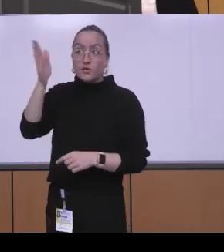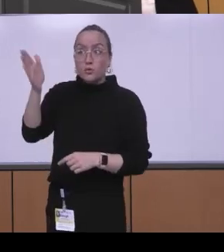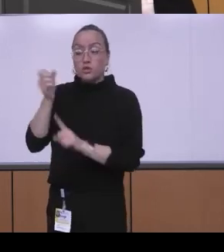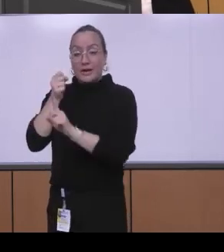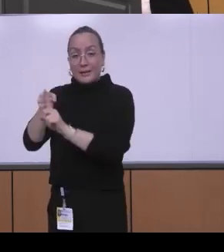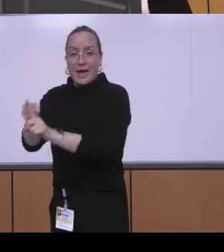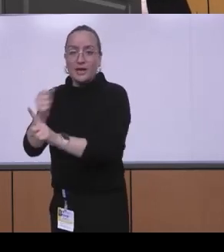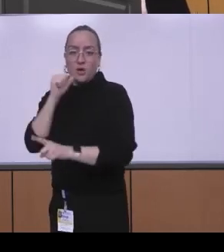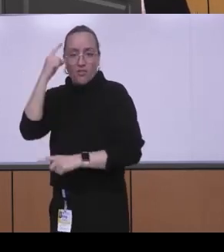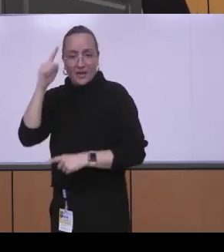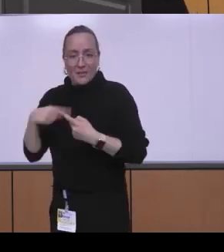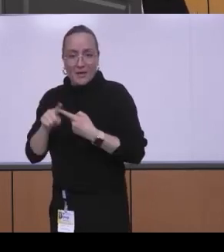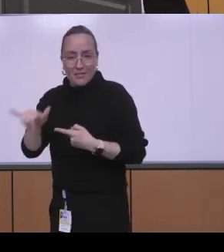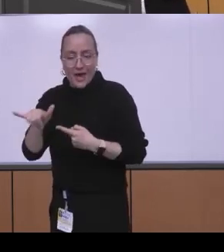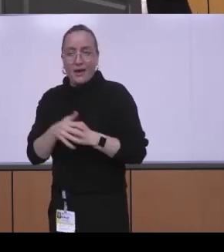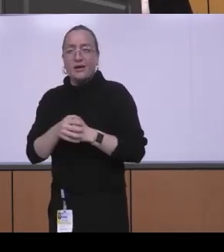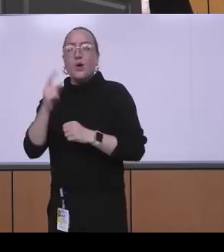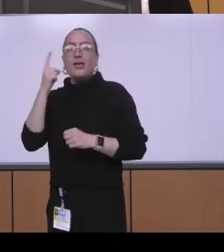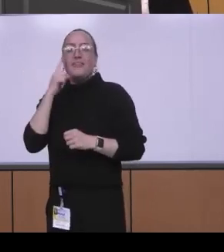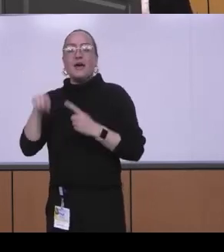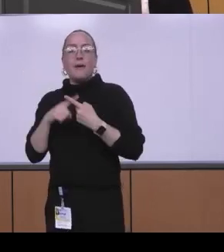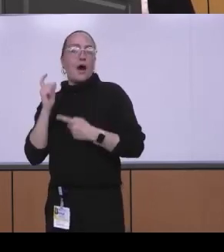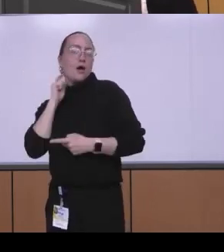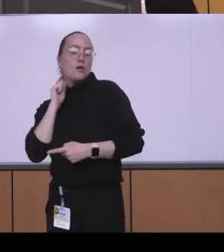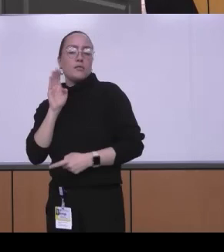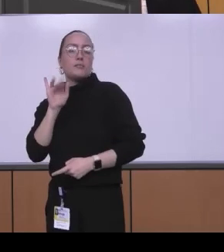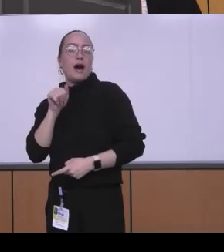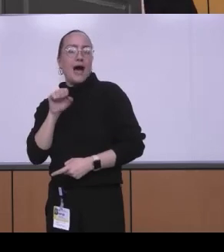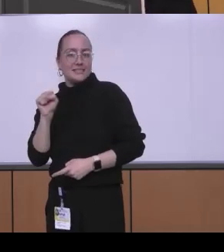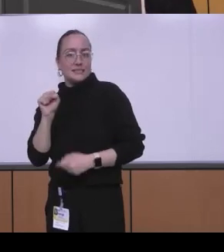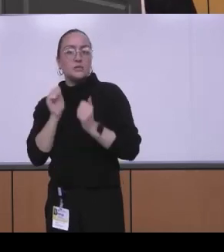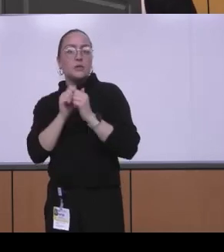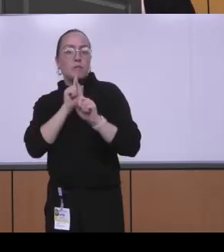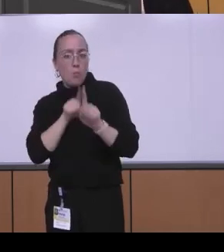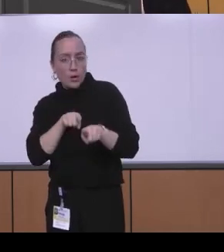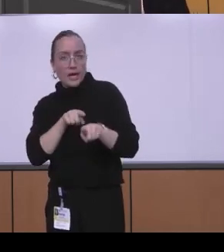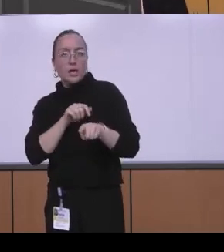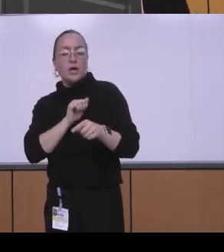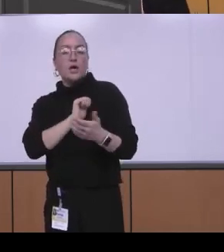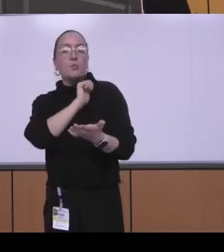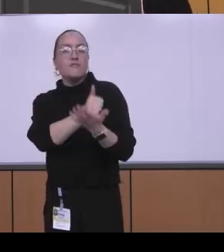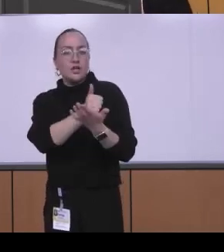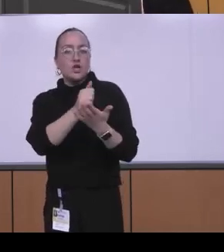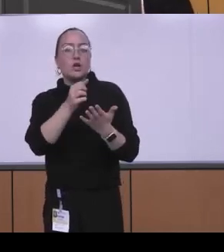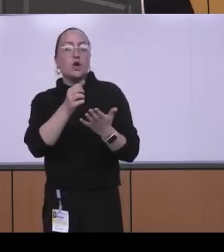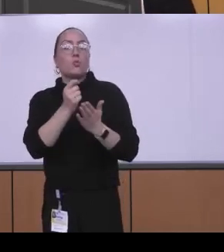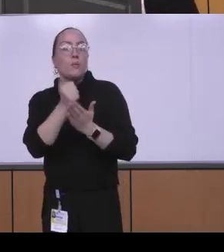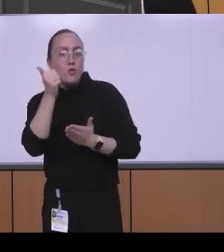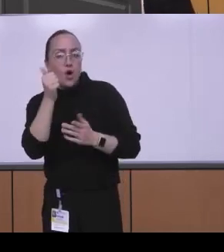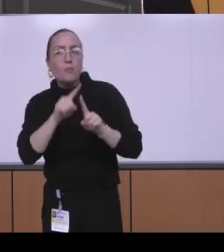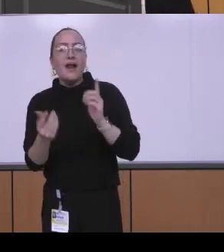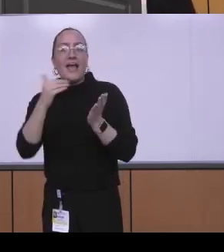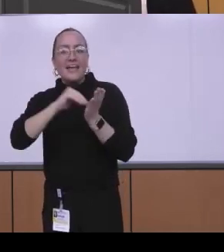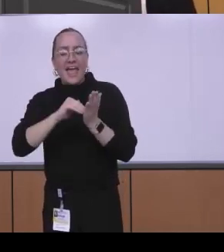think about educating mandatory reporting about bias in reporting, about bias in intervention and removal, but also education about what does